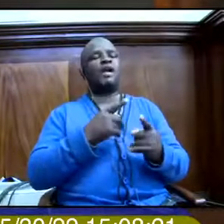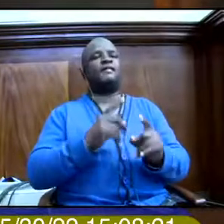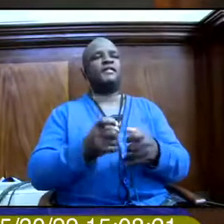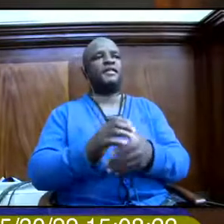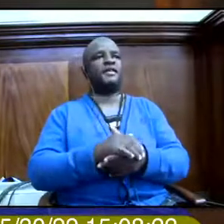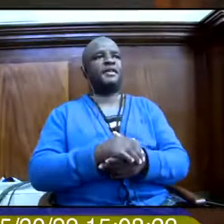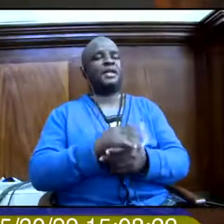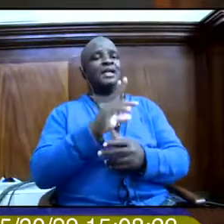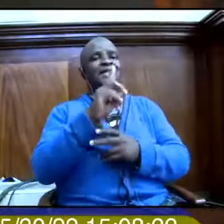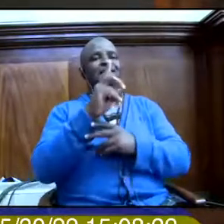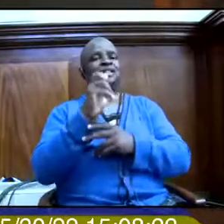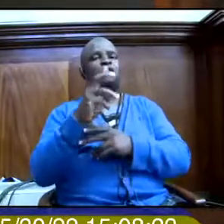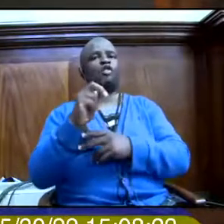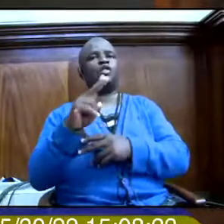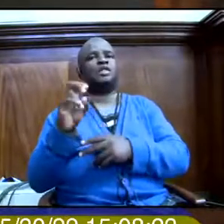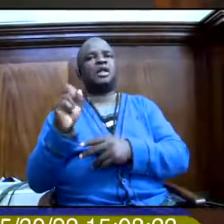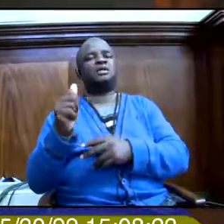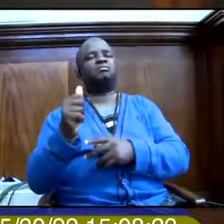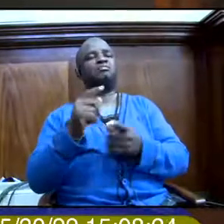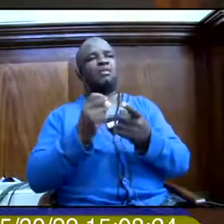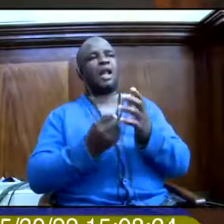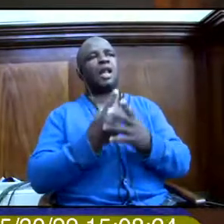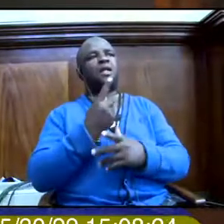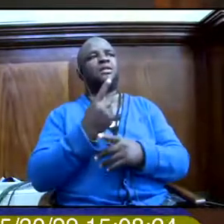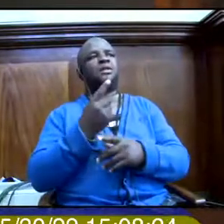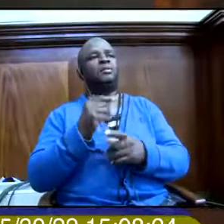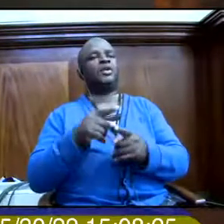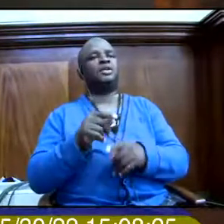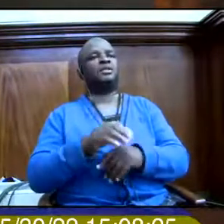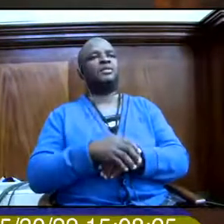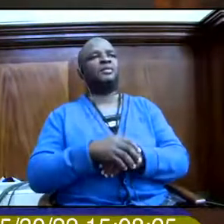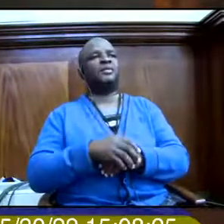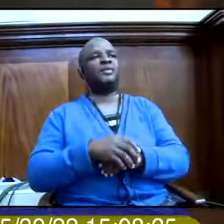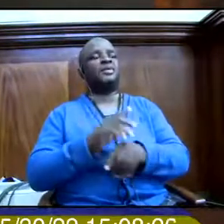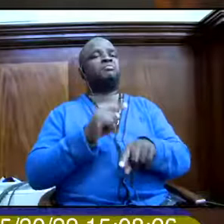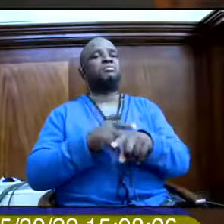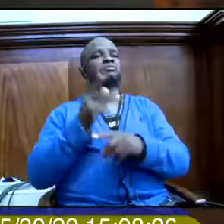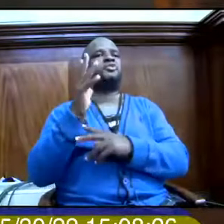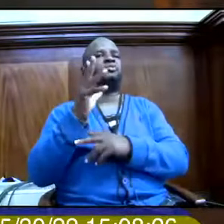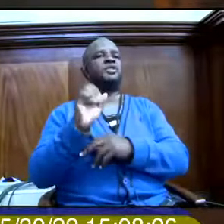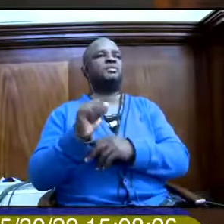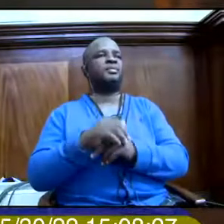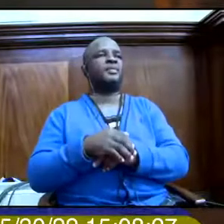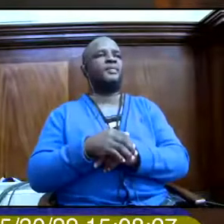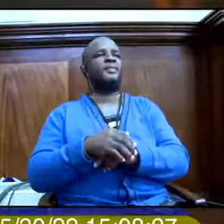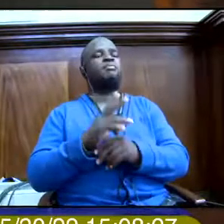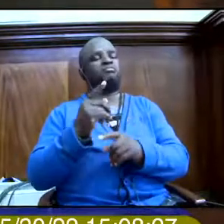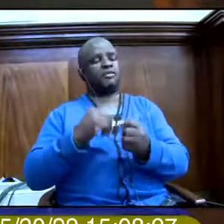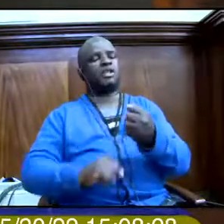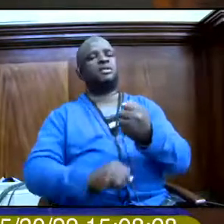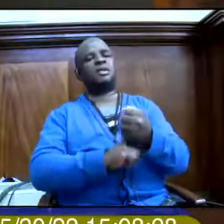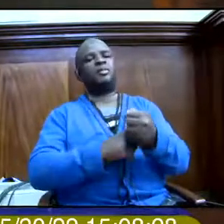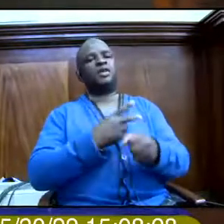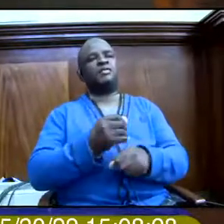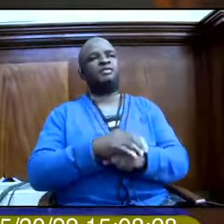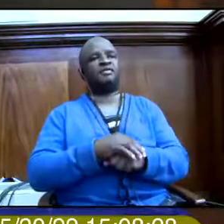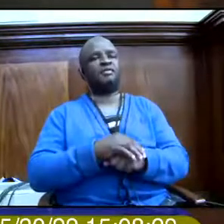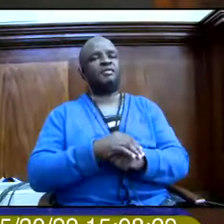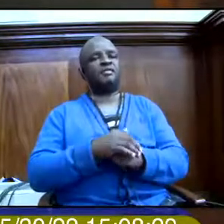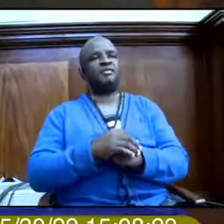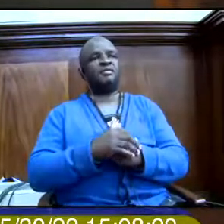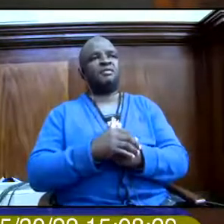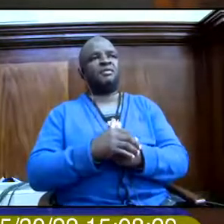dinosaurs is raising this sharply on their presentation we we can care as soft